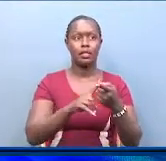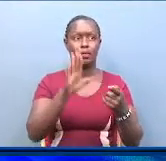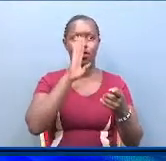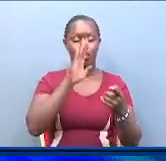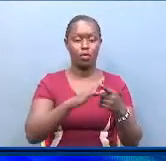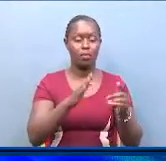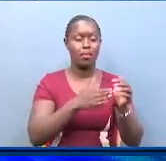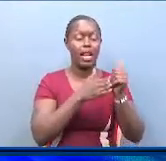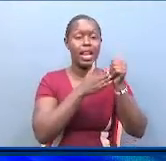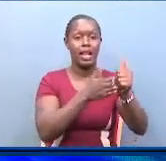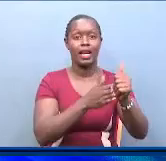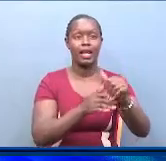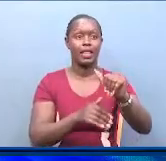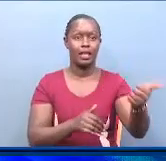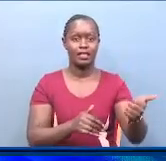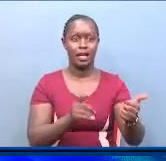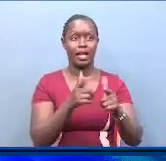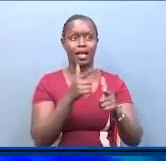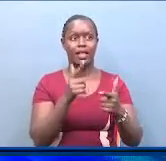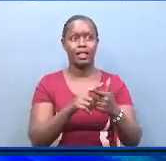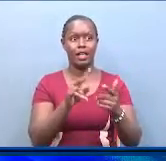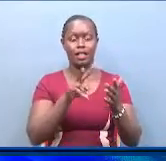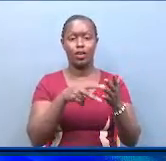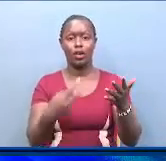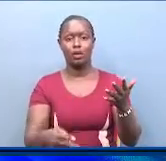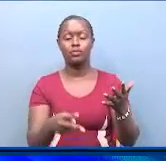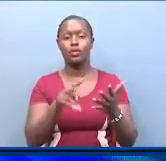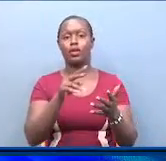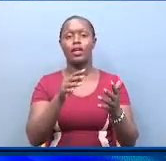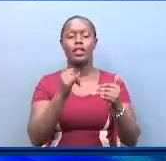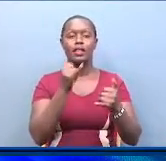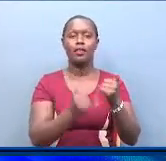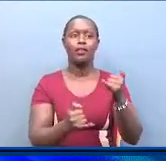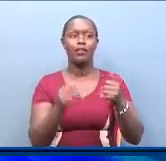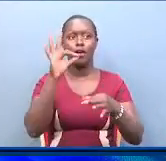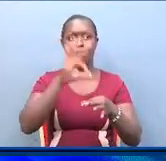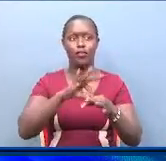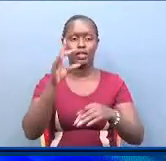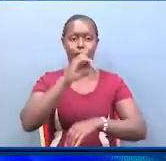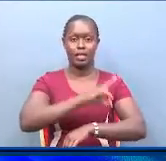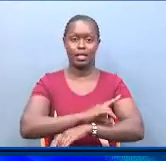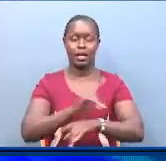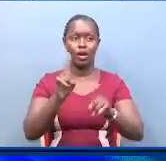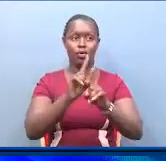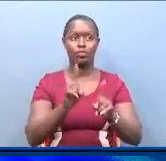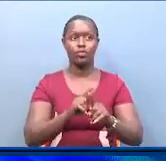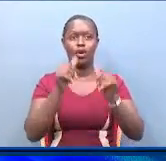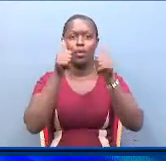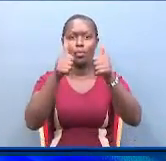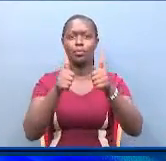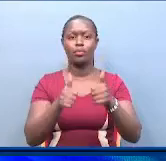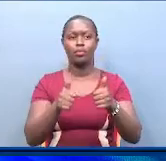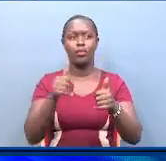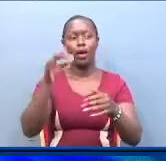of the others and they collapse on the 14th day. So I think pollsters must be serious. And you saw in the